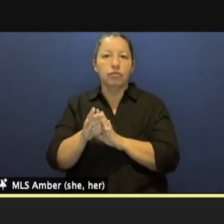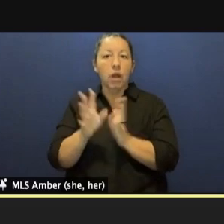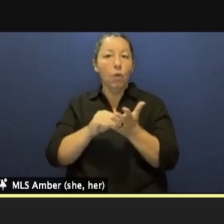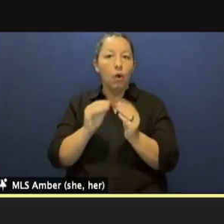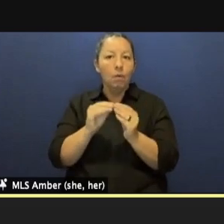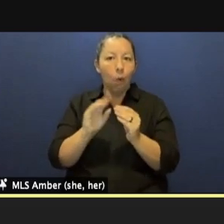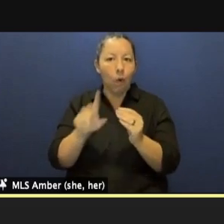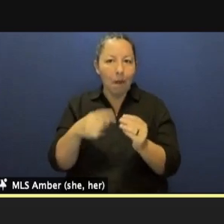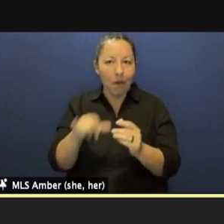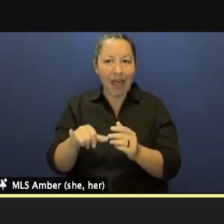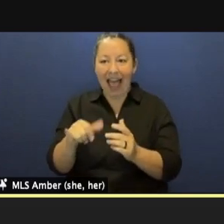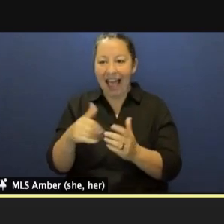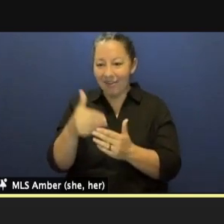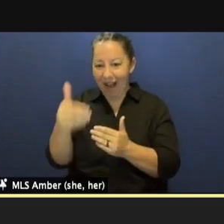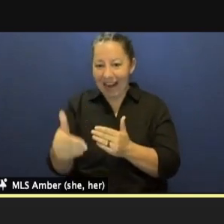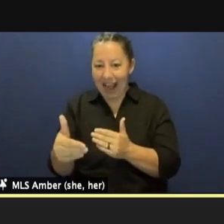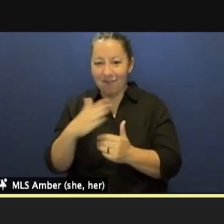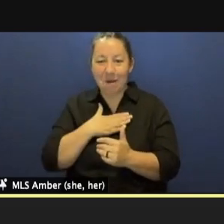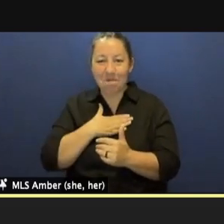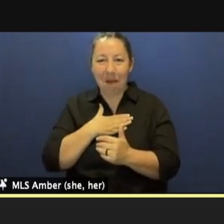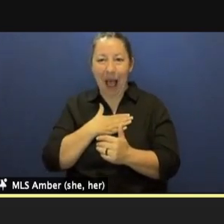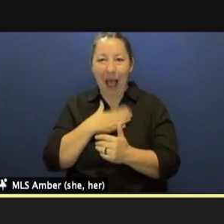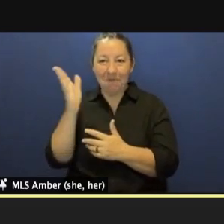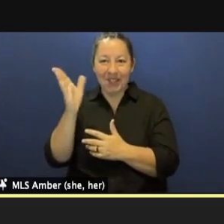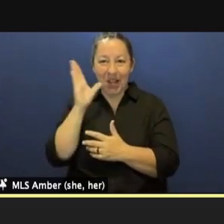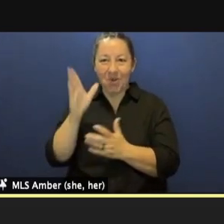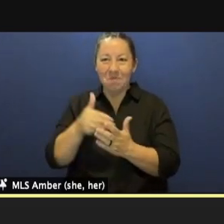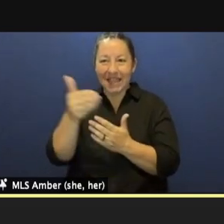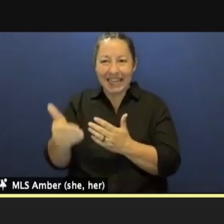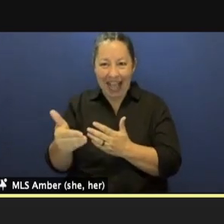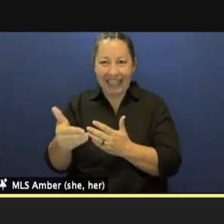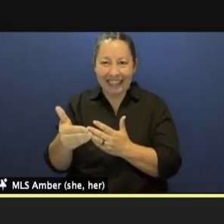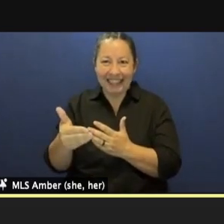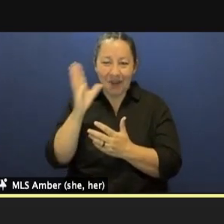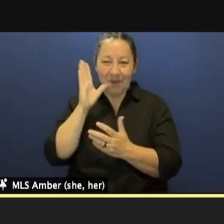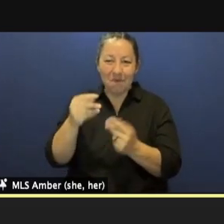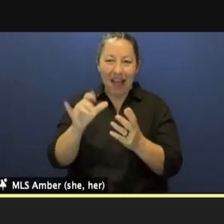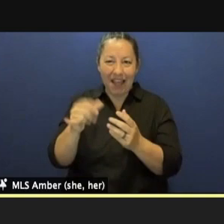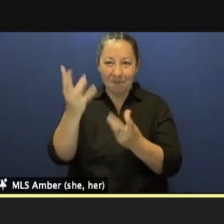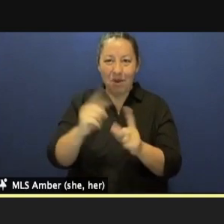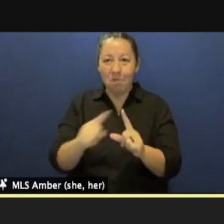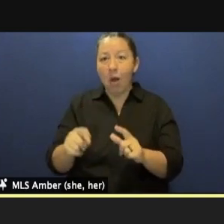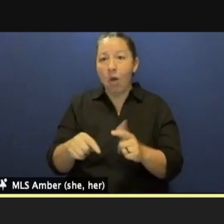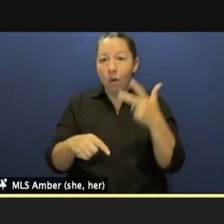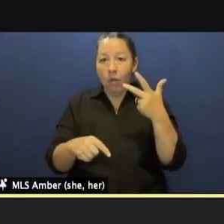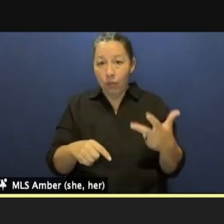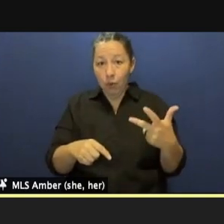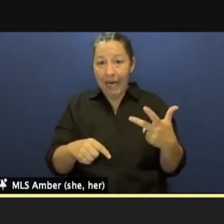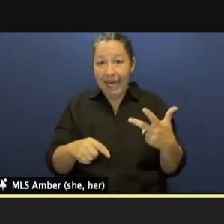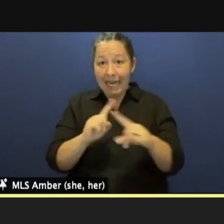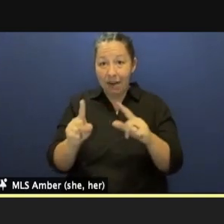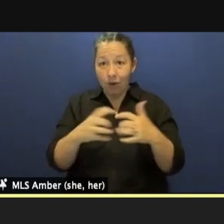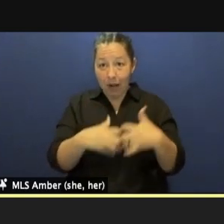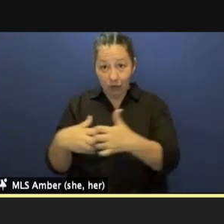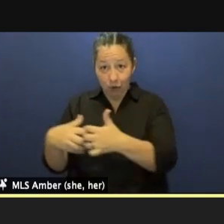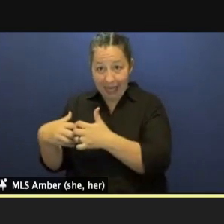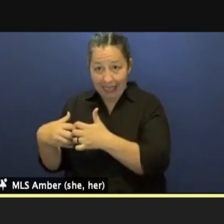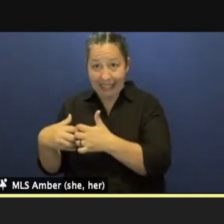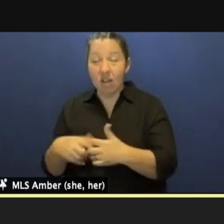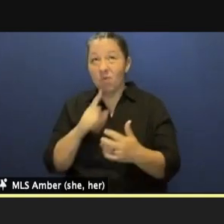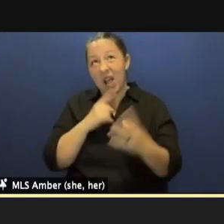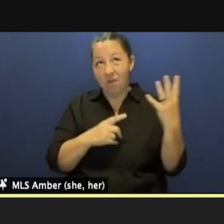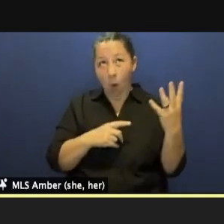right after my presentation here. We're carrying 3 different instruments, but really 4 instruments. 3 of them